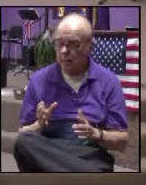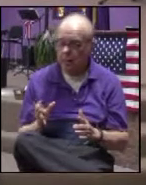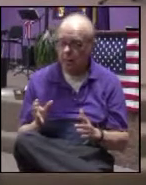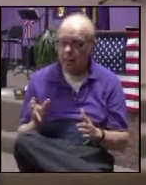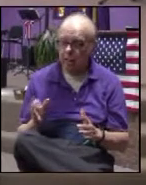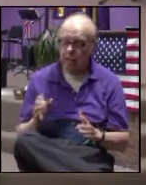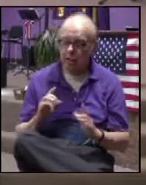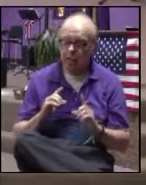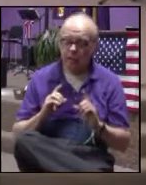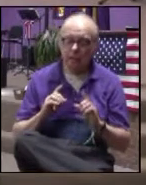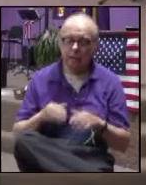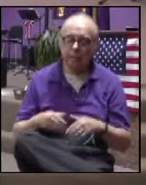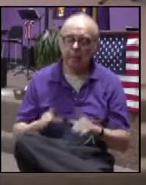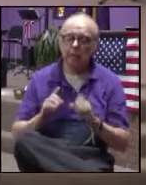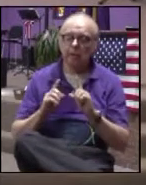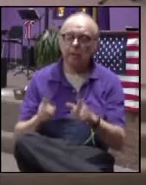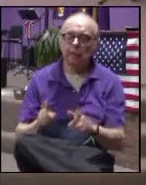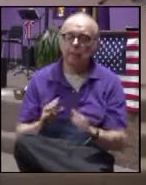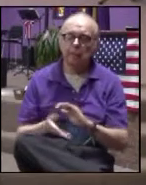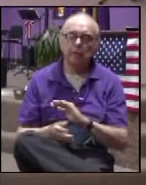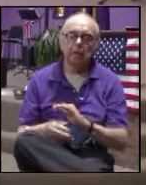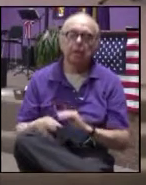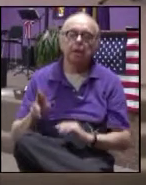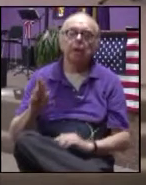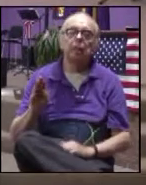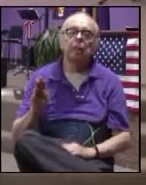got to go on to become a rabbi.